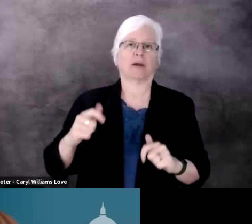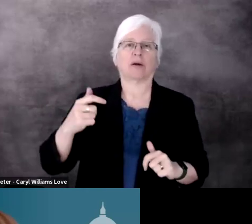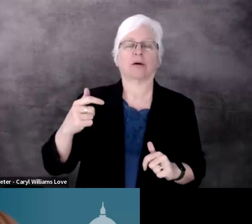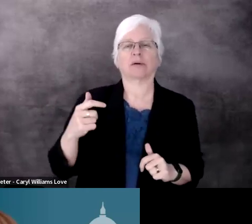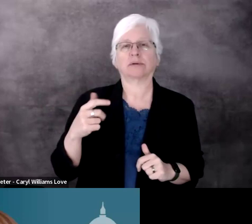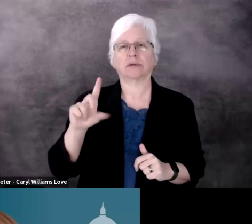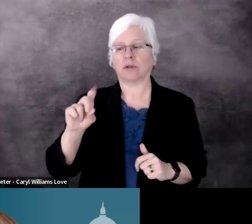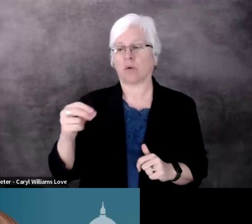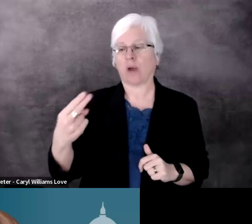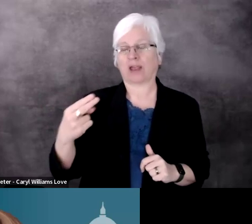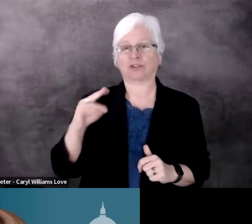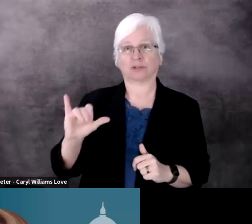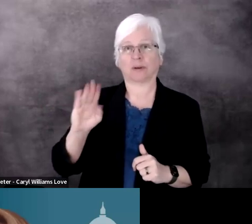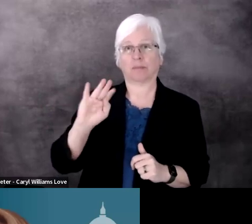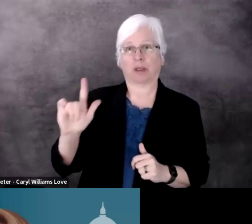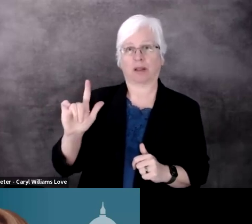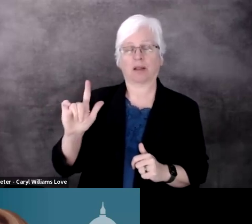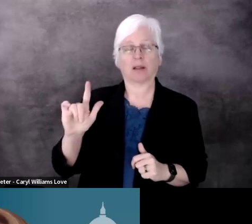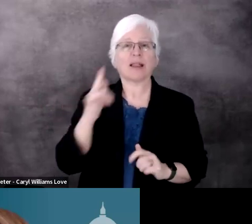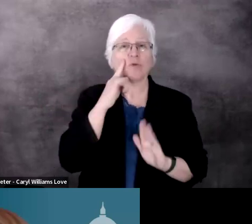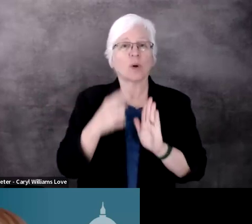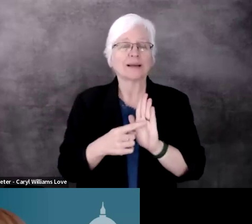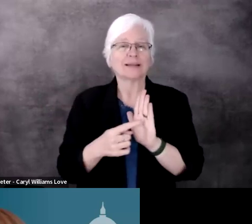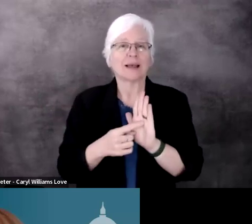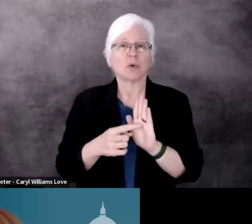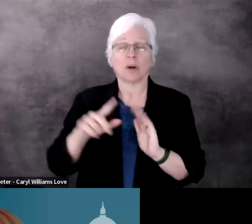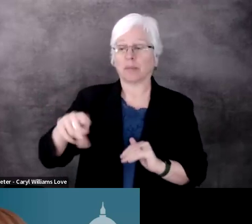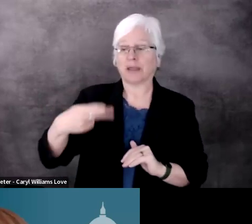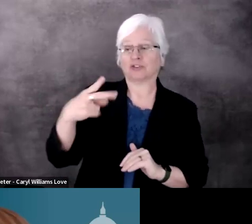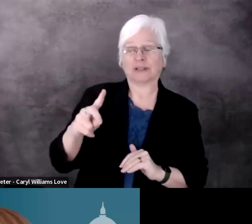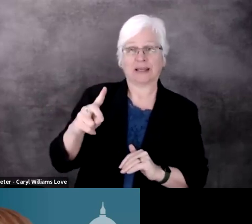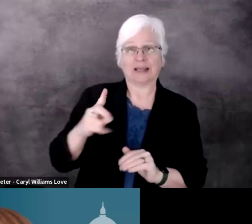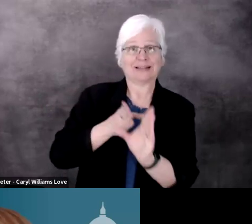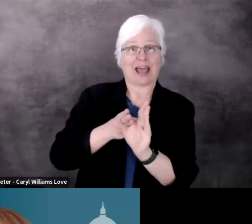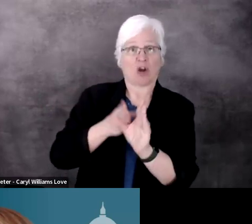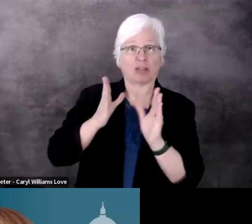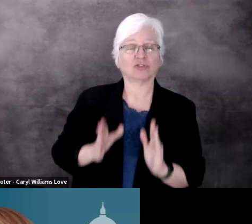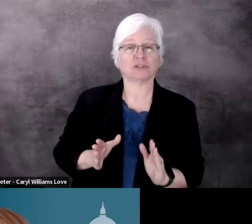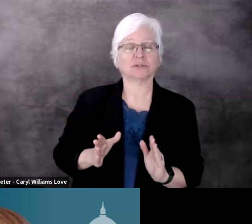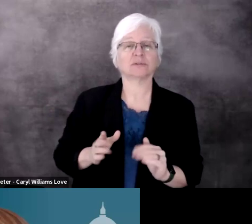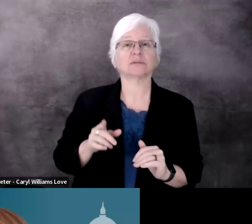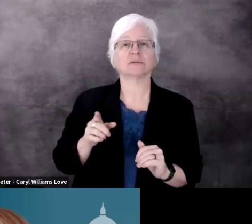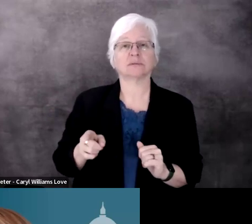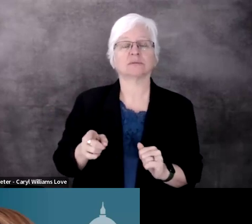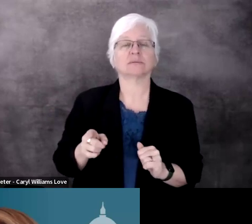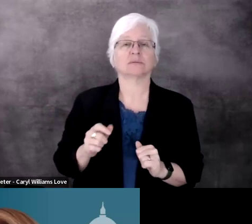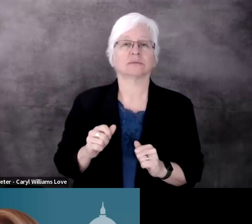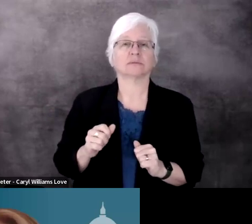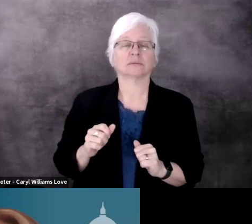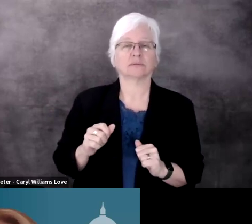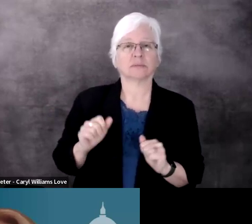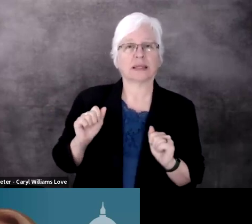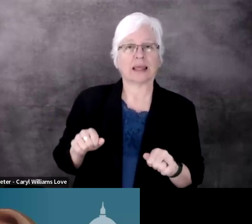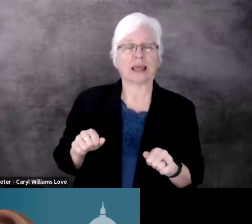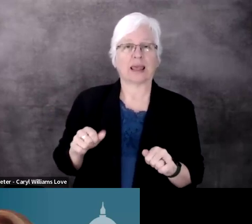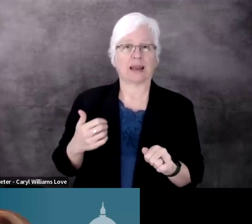would be, you know, having PhD psychologists being able to kind